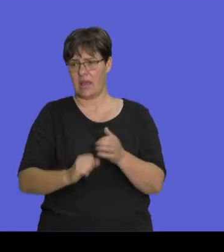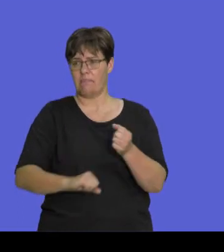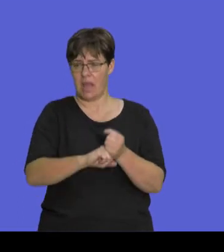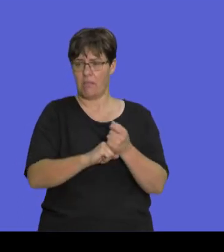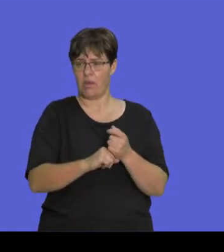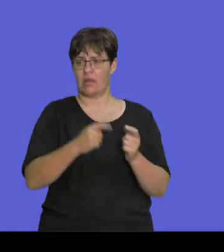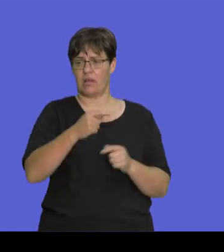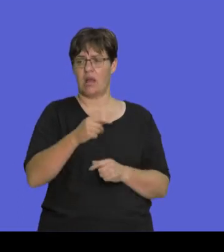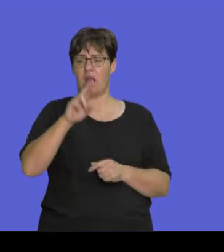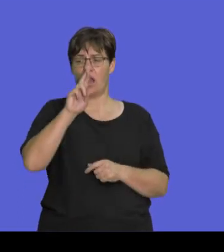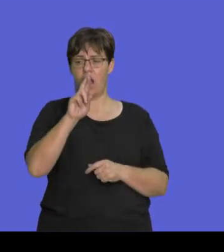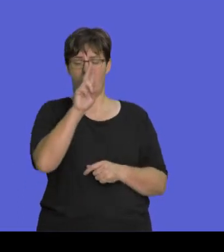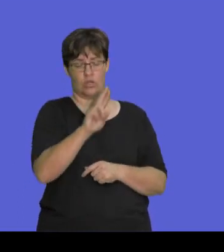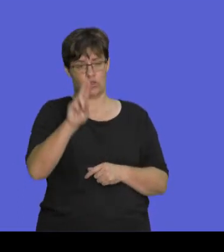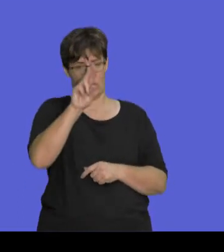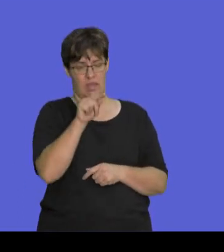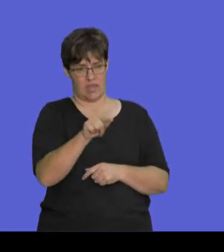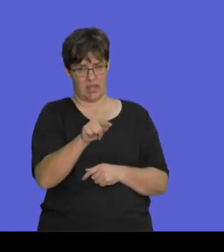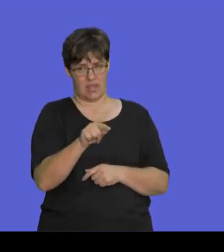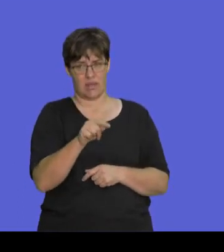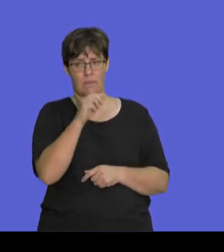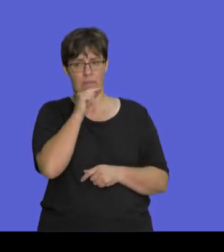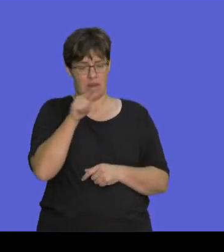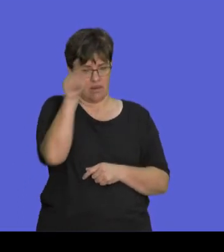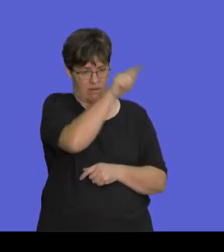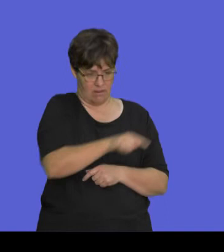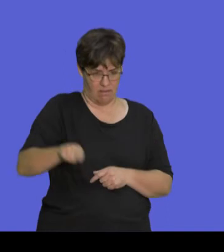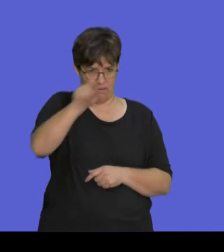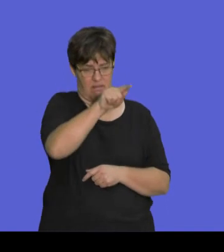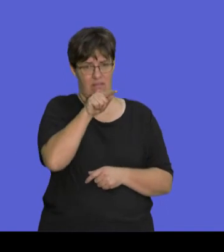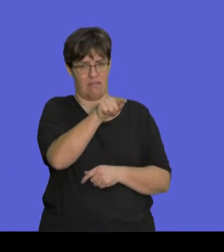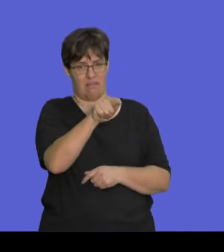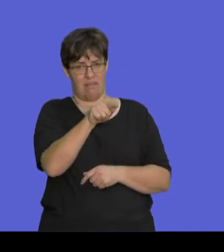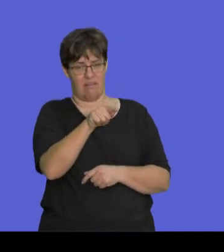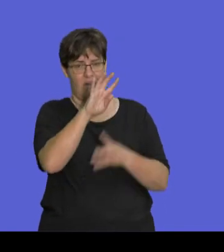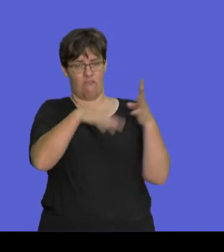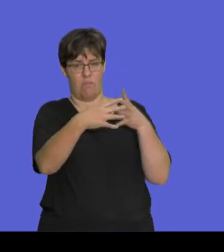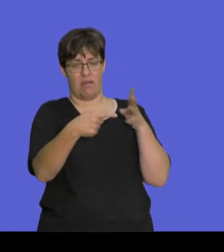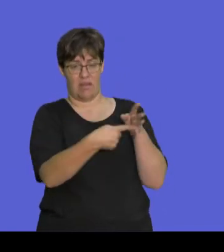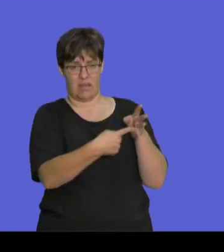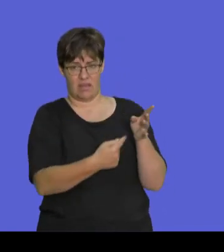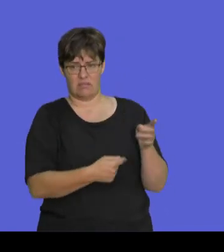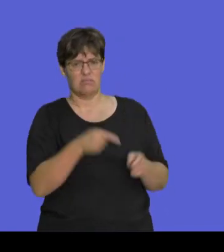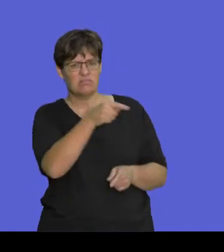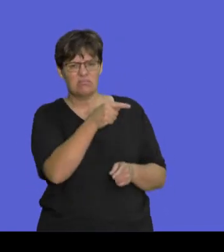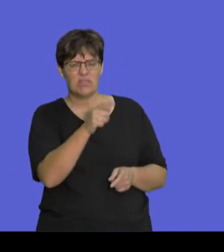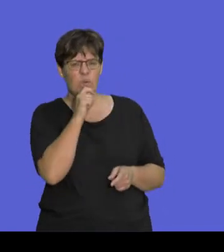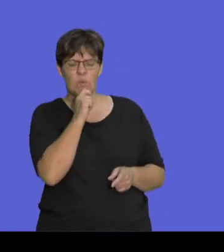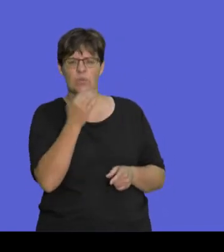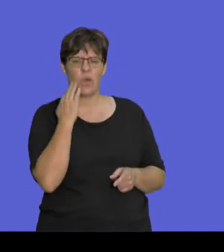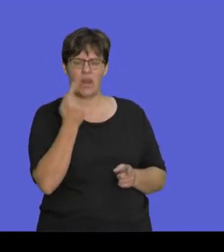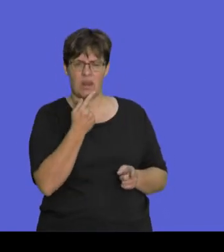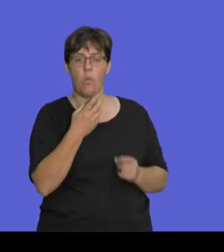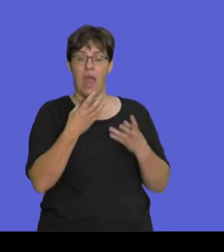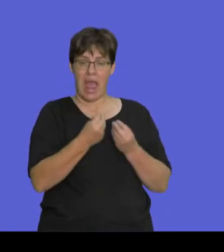R squared, which exactly is this formula, right? So the question is, when do we use this formula? When we have got the magnitude